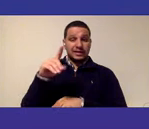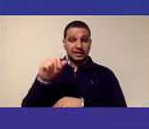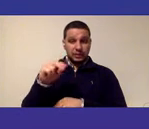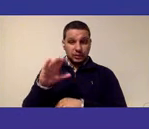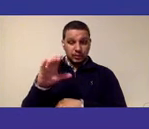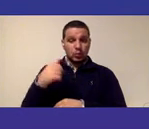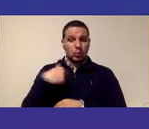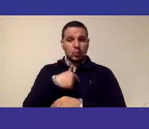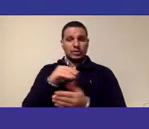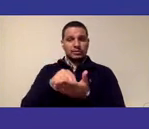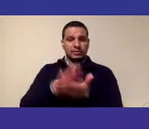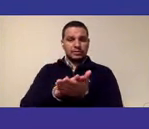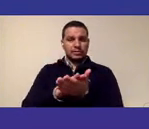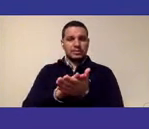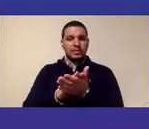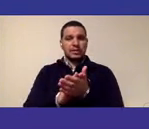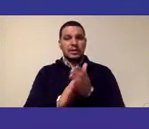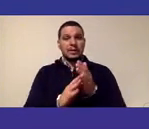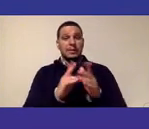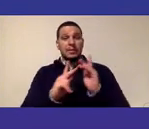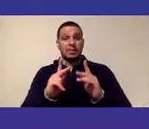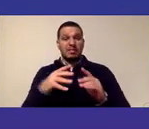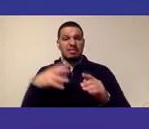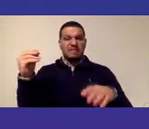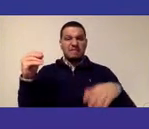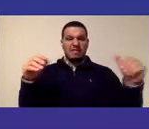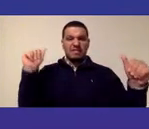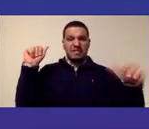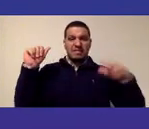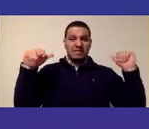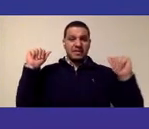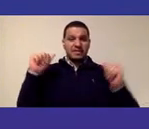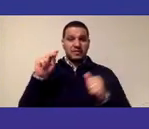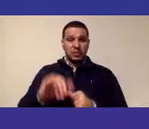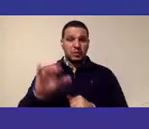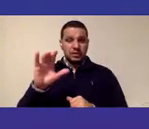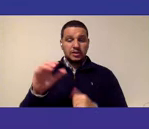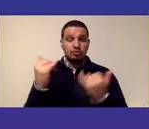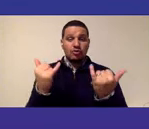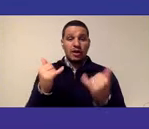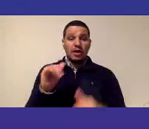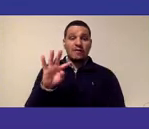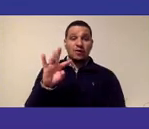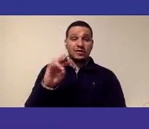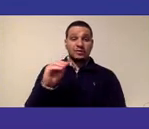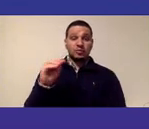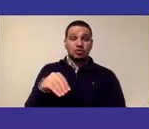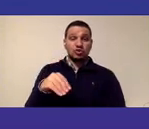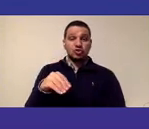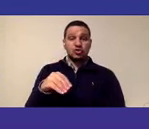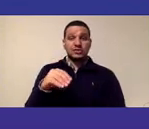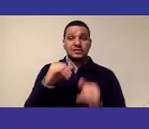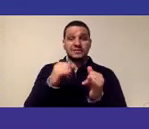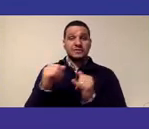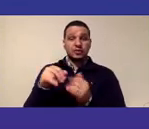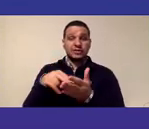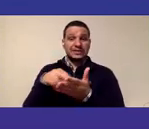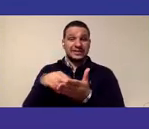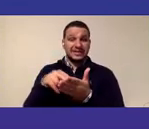documented a migration of artists leaving the city. Right now, 47% of the individual dance